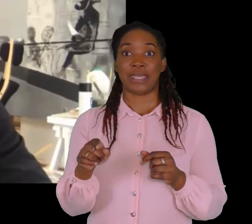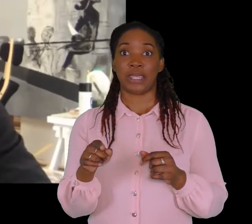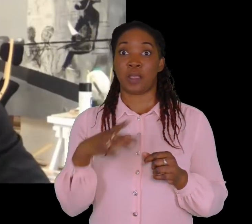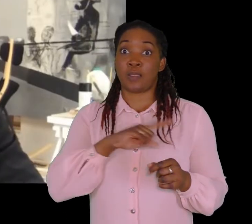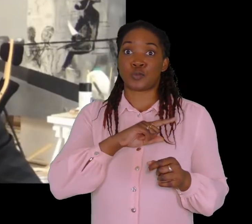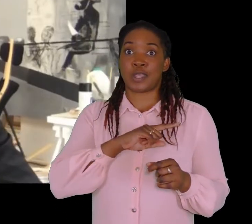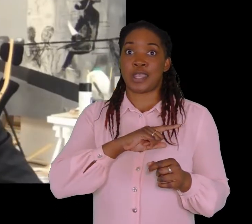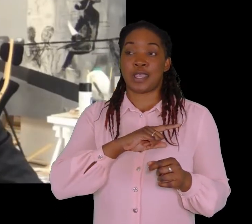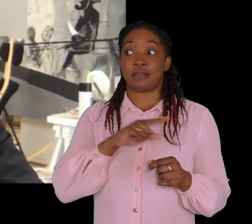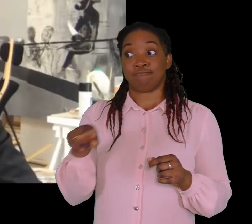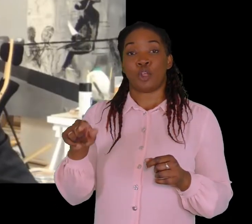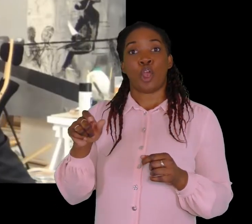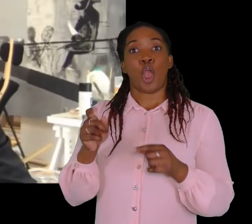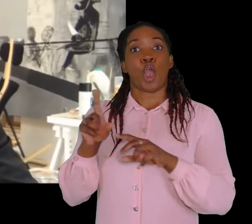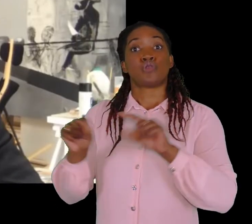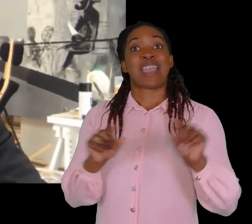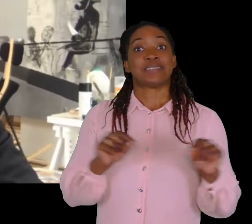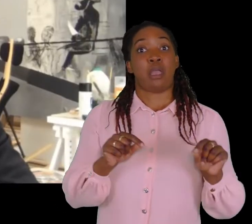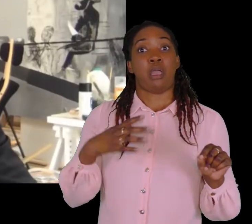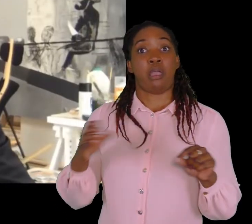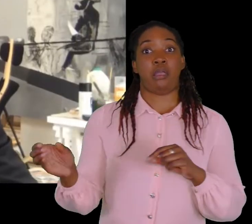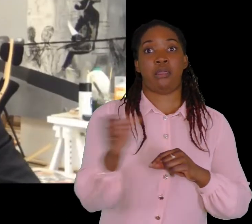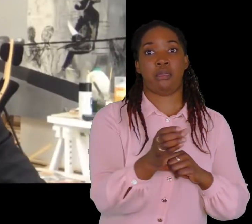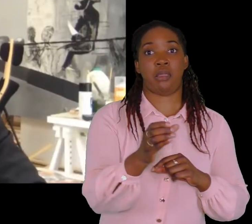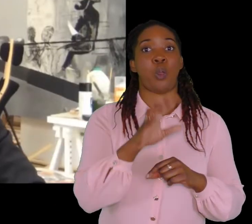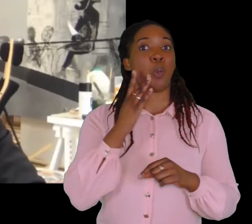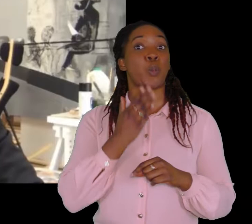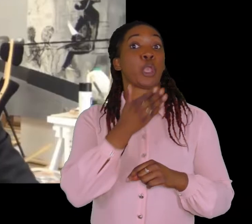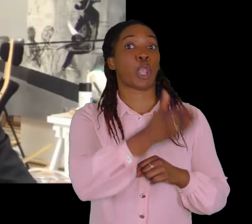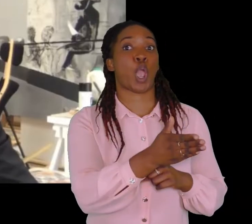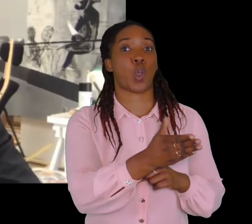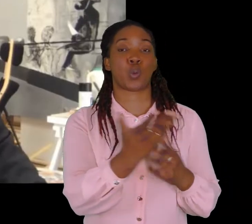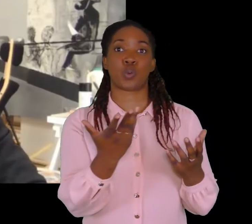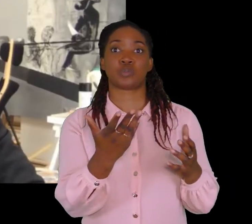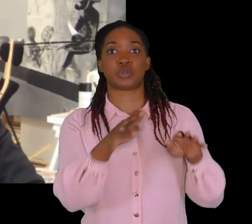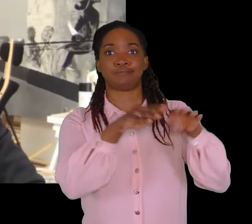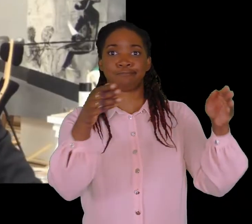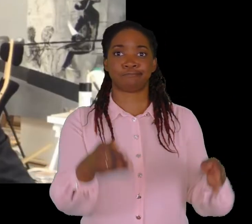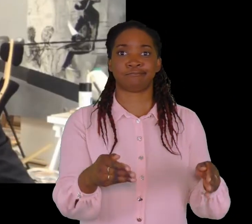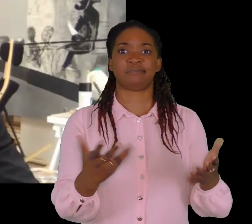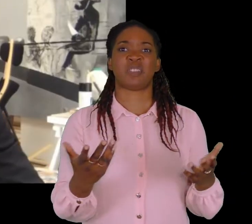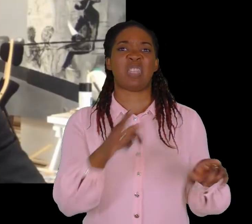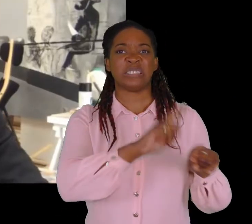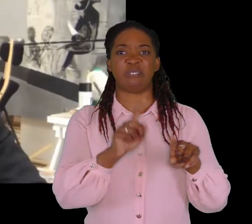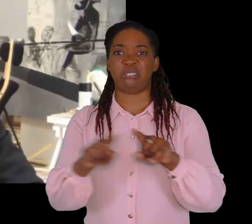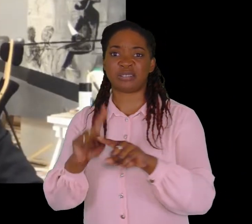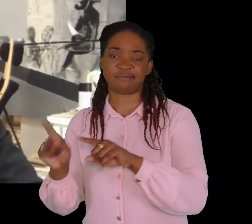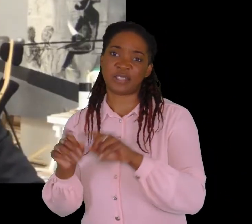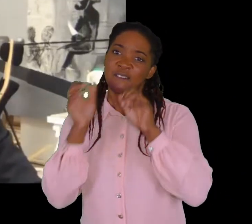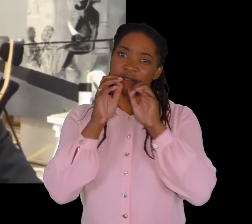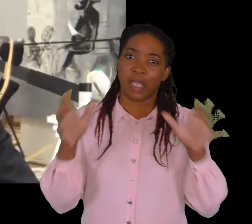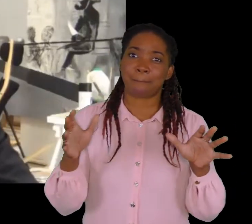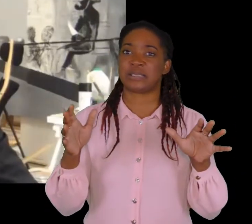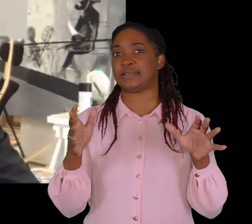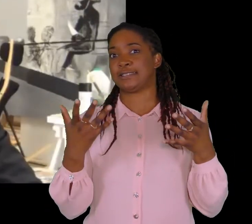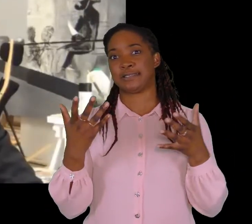to the Royal College to see the work of Faisal Abdullah and Chris Ofili and Maria Amidou, and then we went to Goldsmiths to